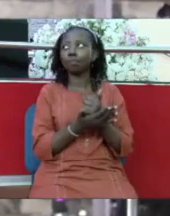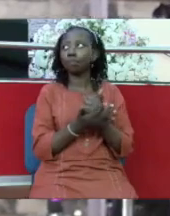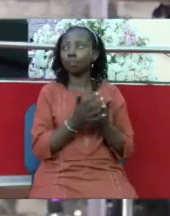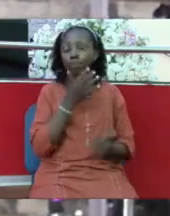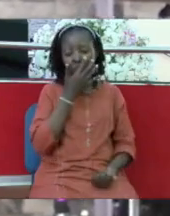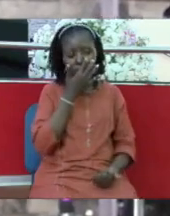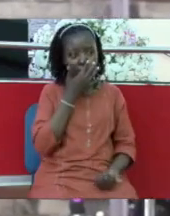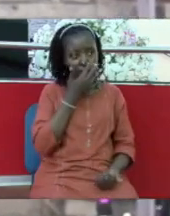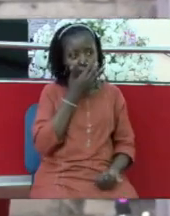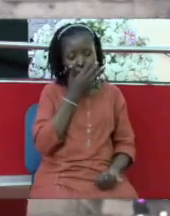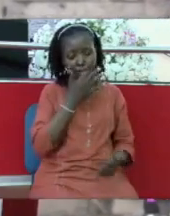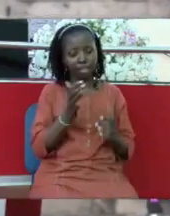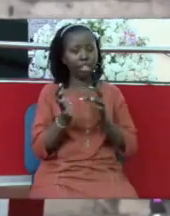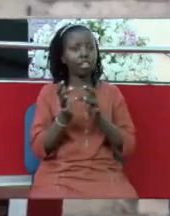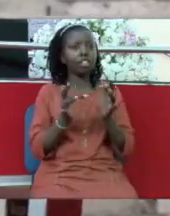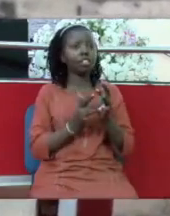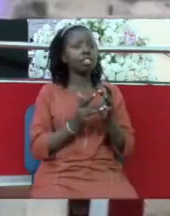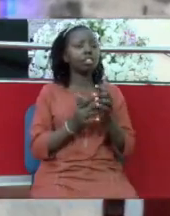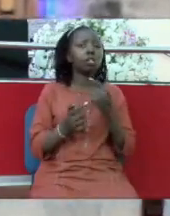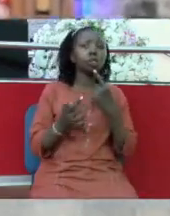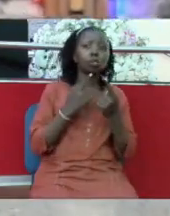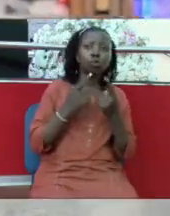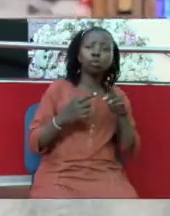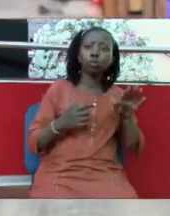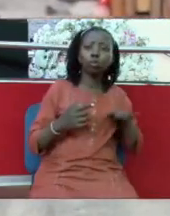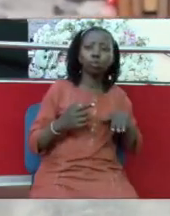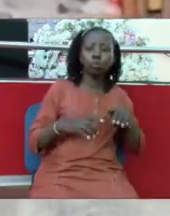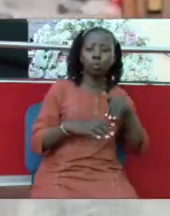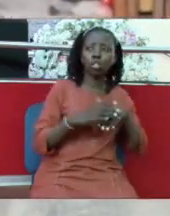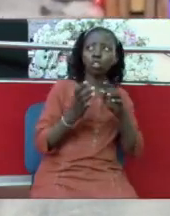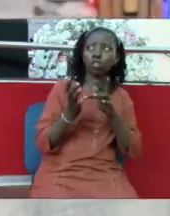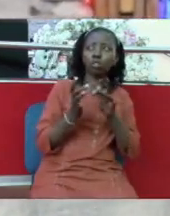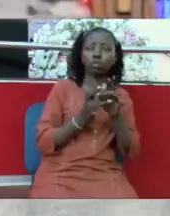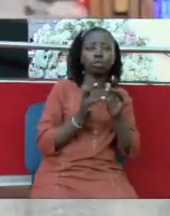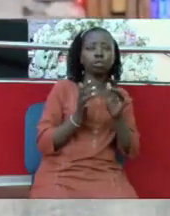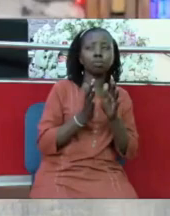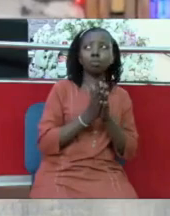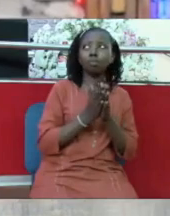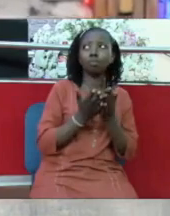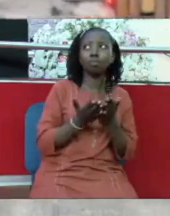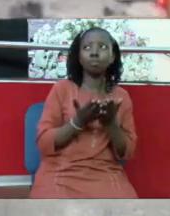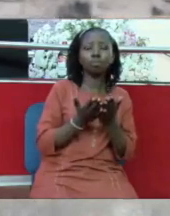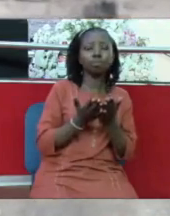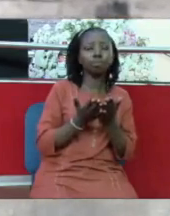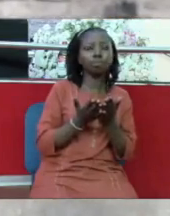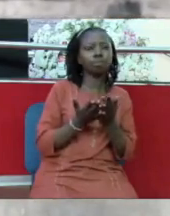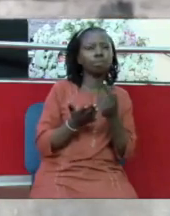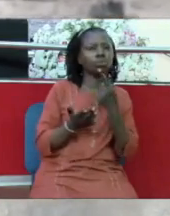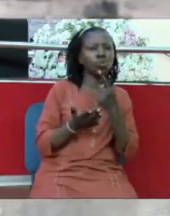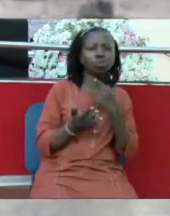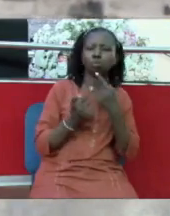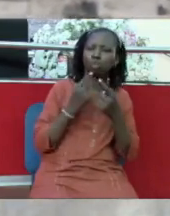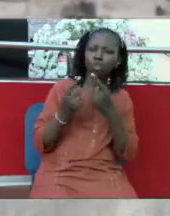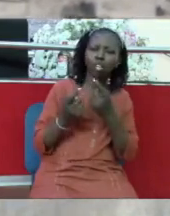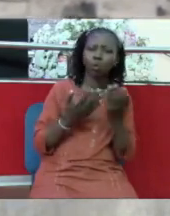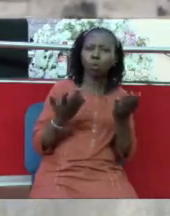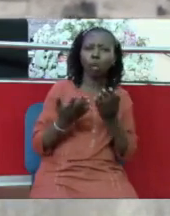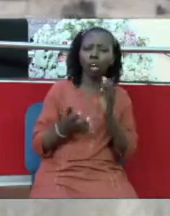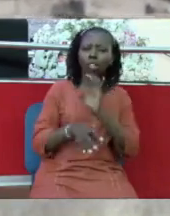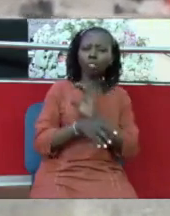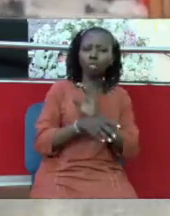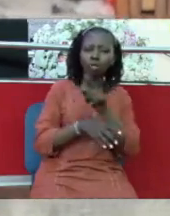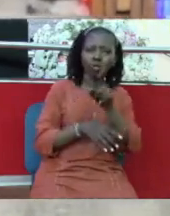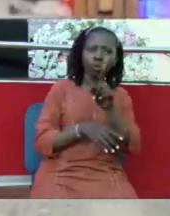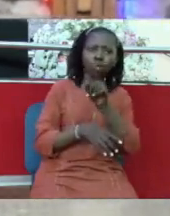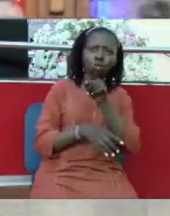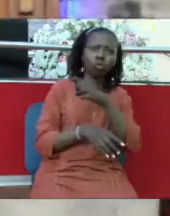And Jesus, talking to the Samaritan woman, told her, you are talking of your church where you pray. You